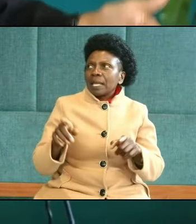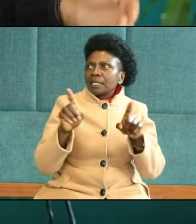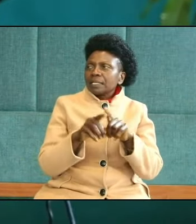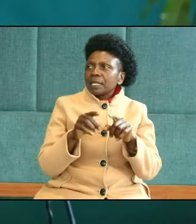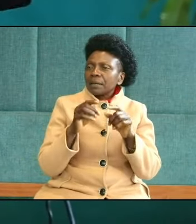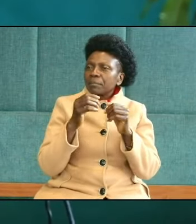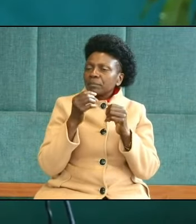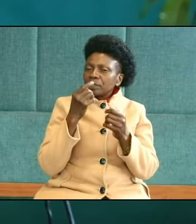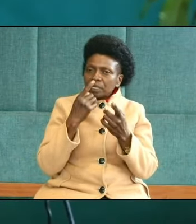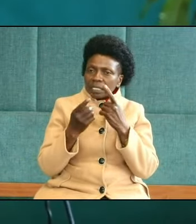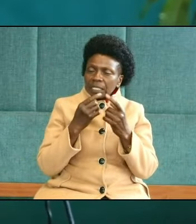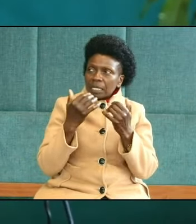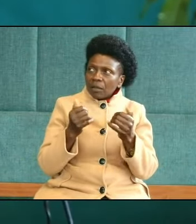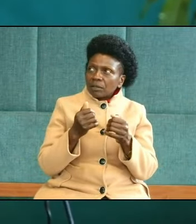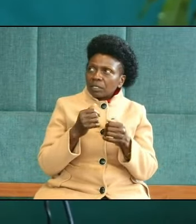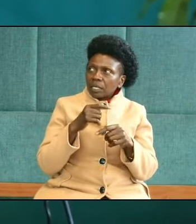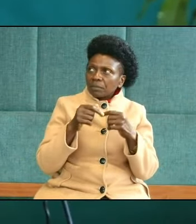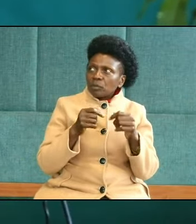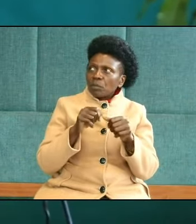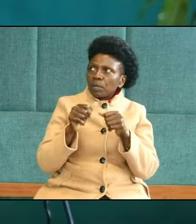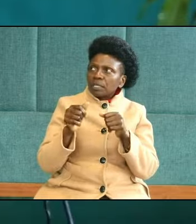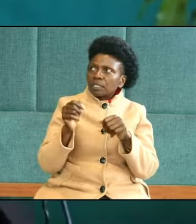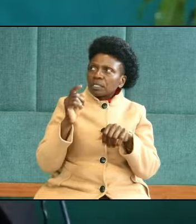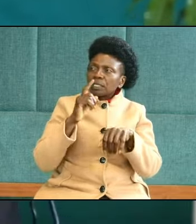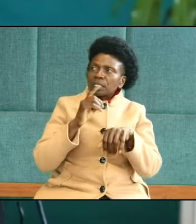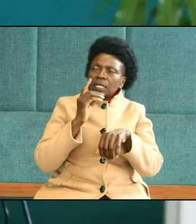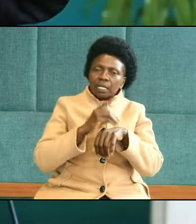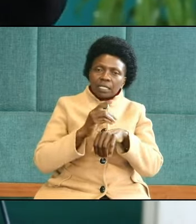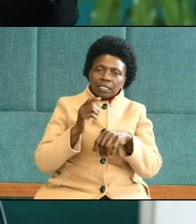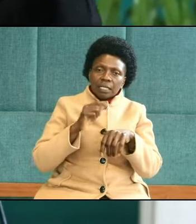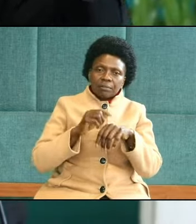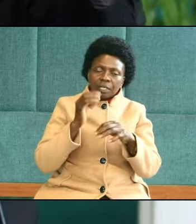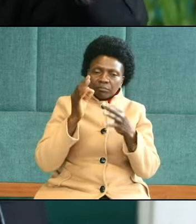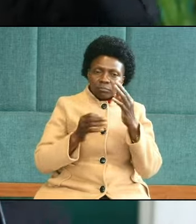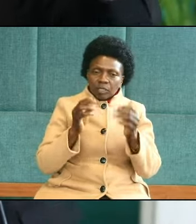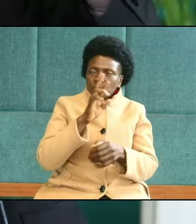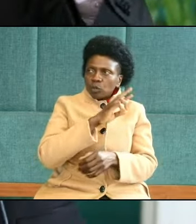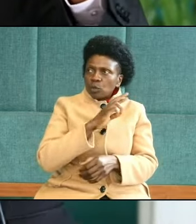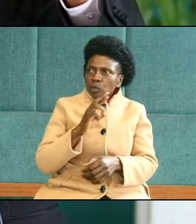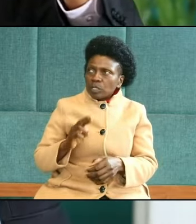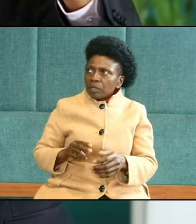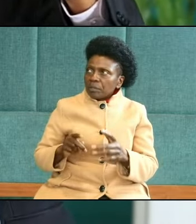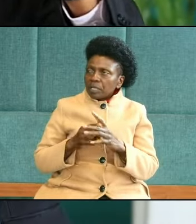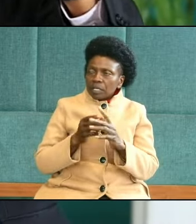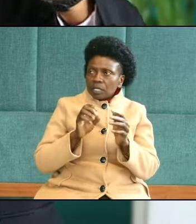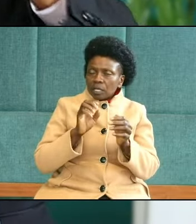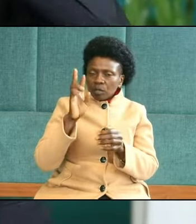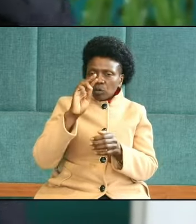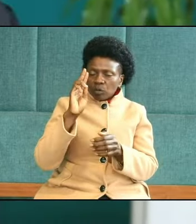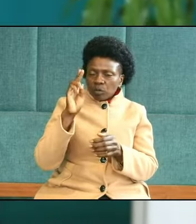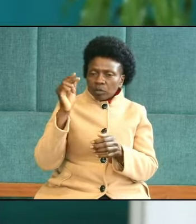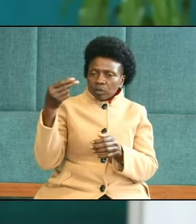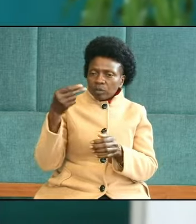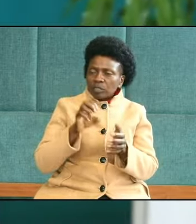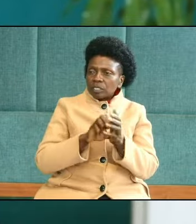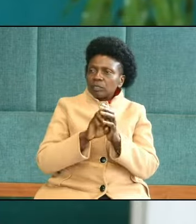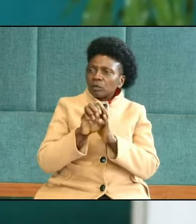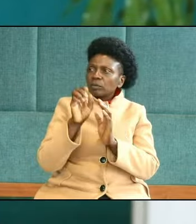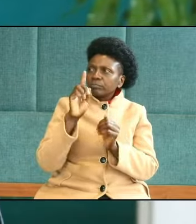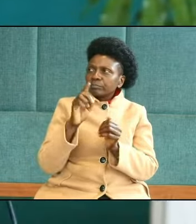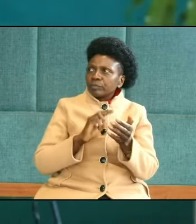came to pass in the days when the judges ruled, that's the beginning of Ruth chapter 1, verse 1, okay? You have to ask